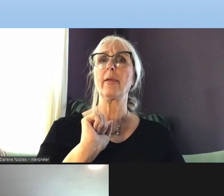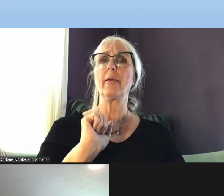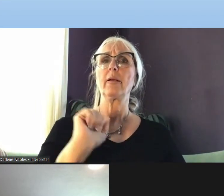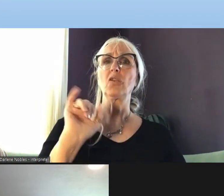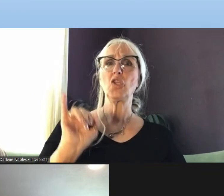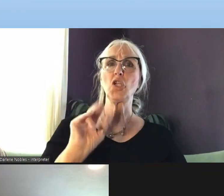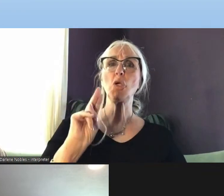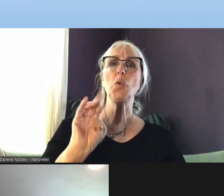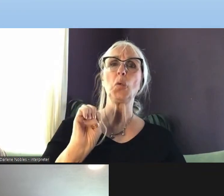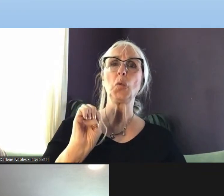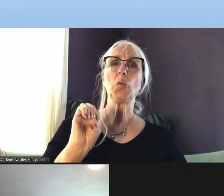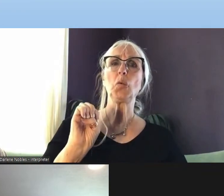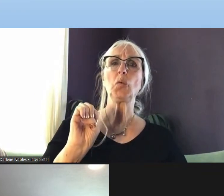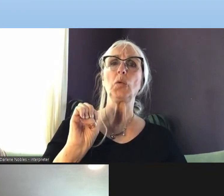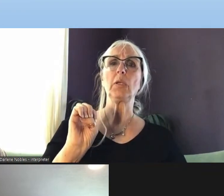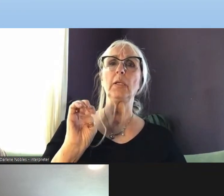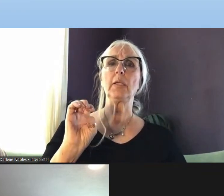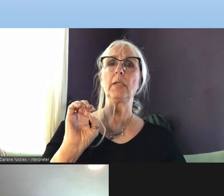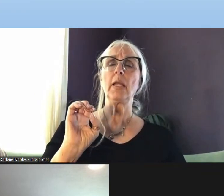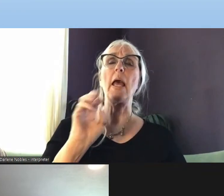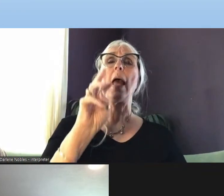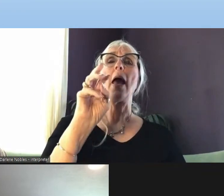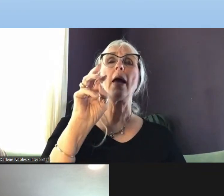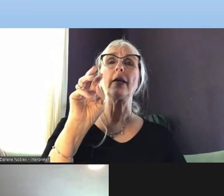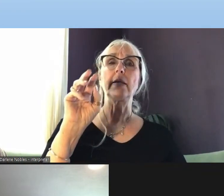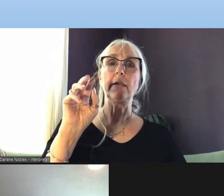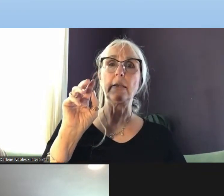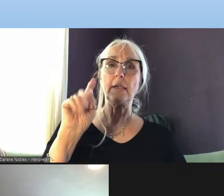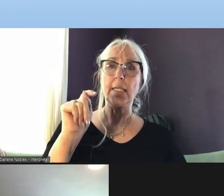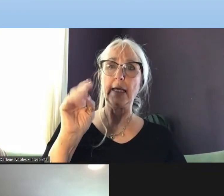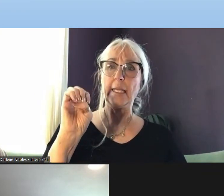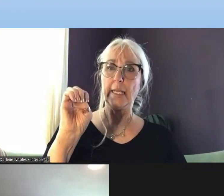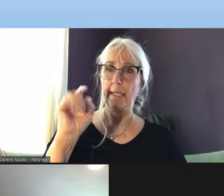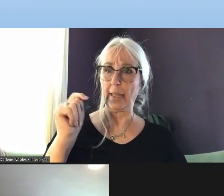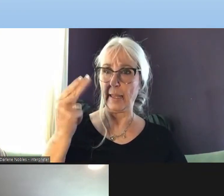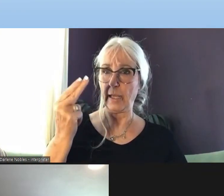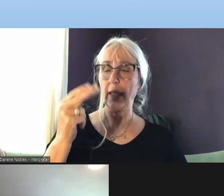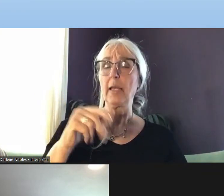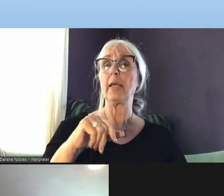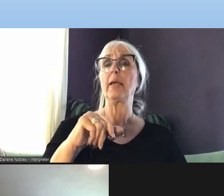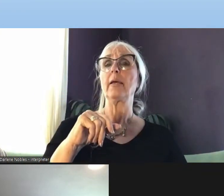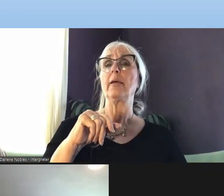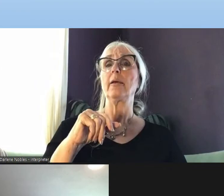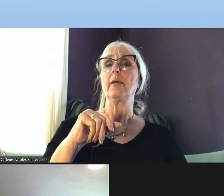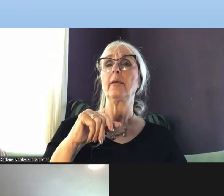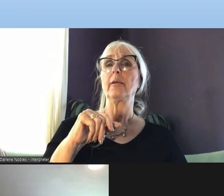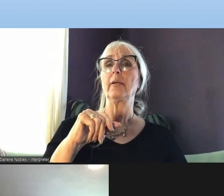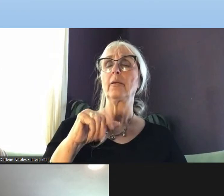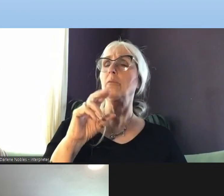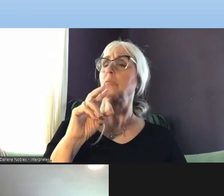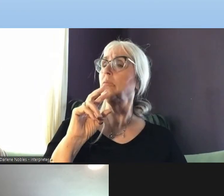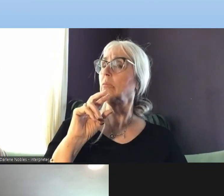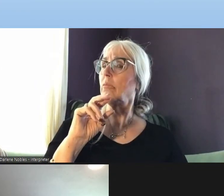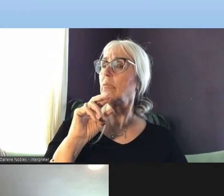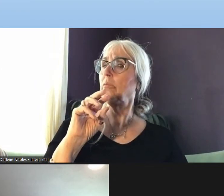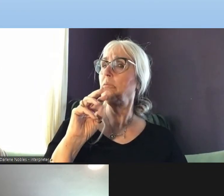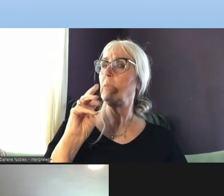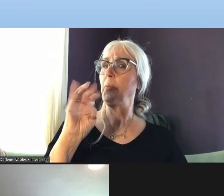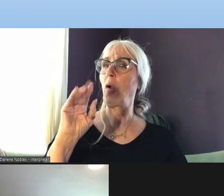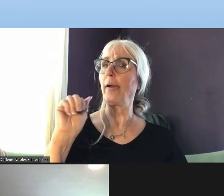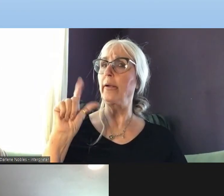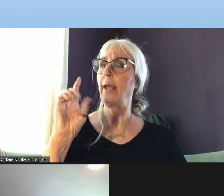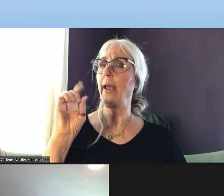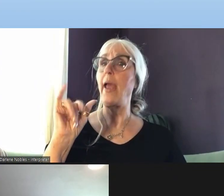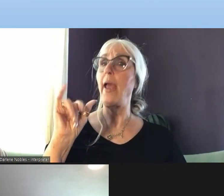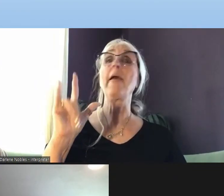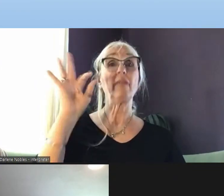Juneteenth, Memorial Day. Juneteenth state, isn't it? Yeah, yeah, I believe so. no, It's federal too. it's federal too. Okay,